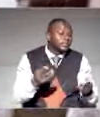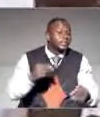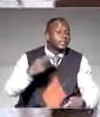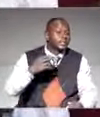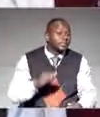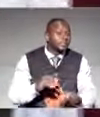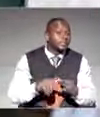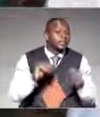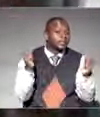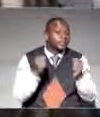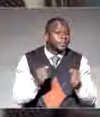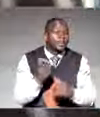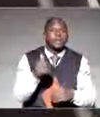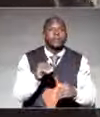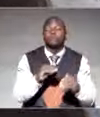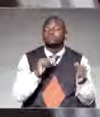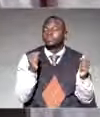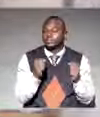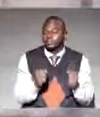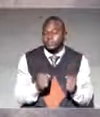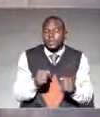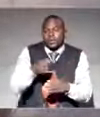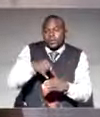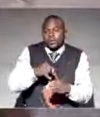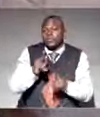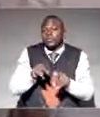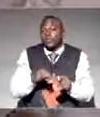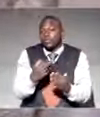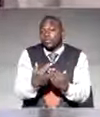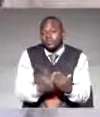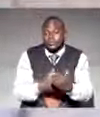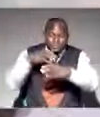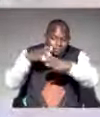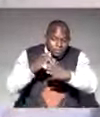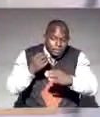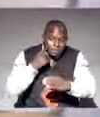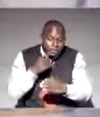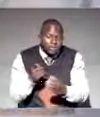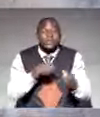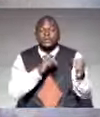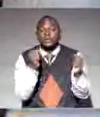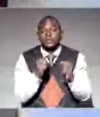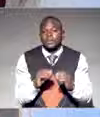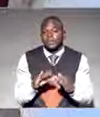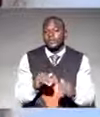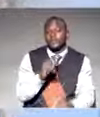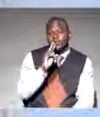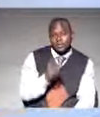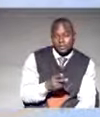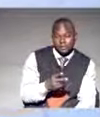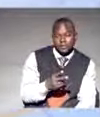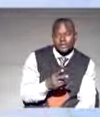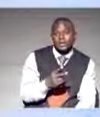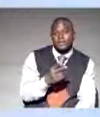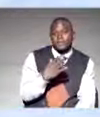hepatitis, malaria, and eye infections among the people who registered and were screened for various ailments. Out of the 250 people